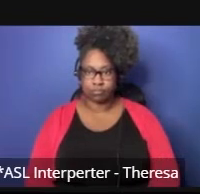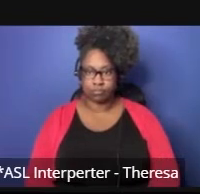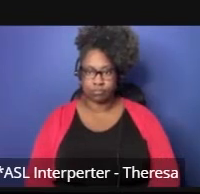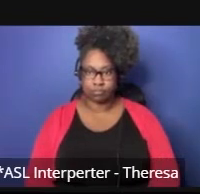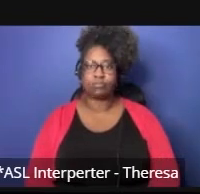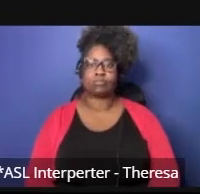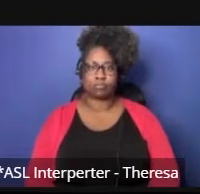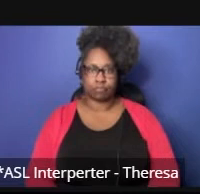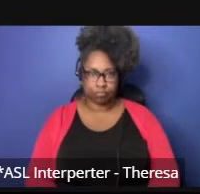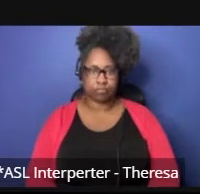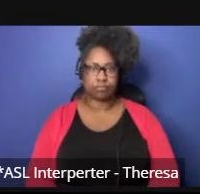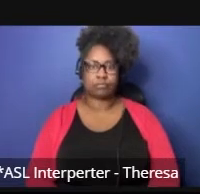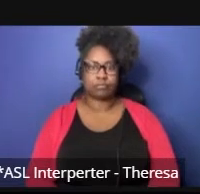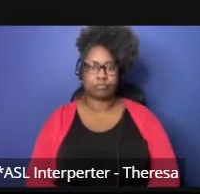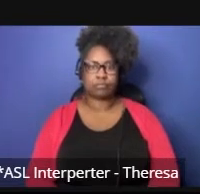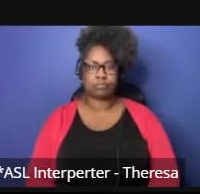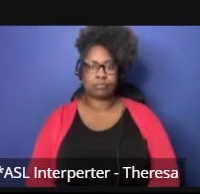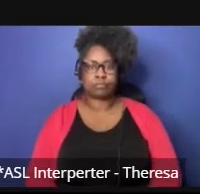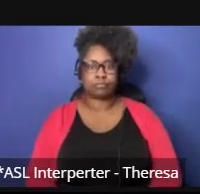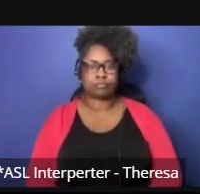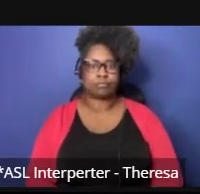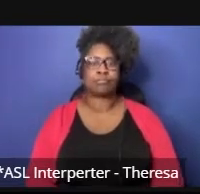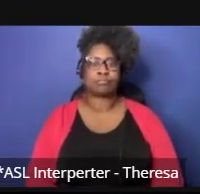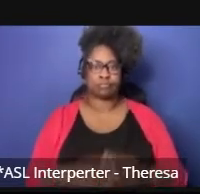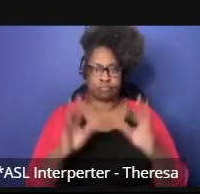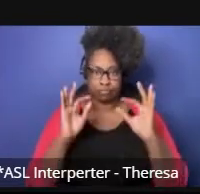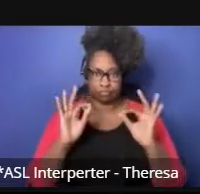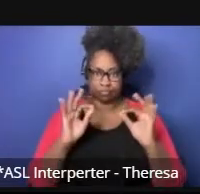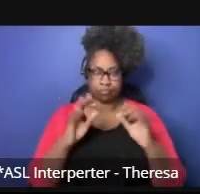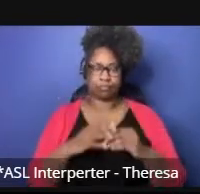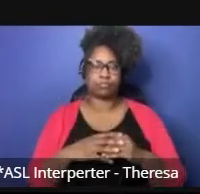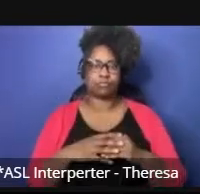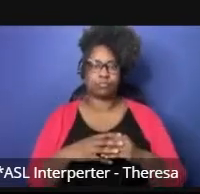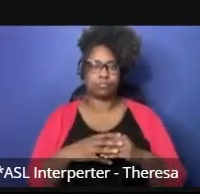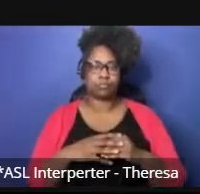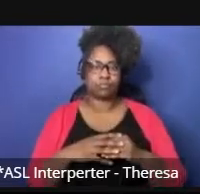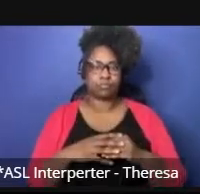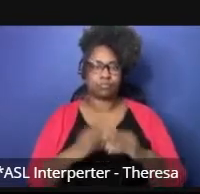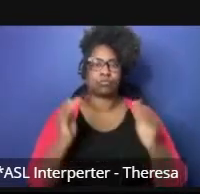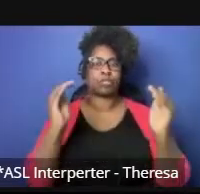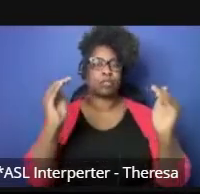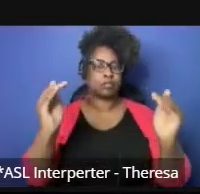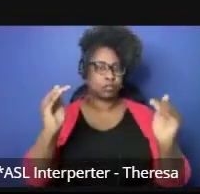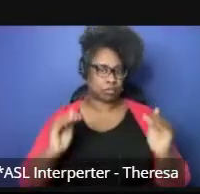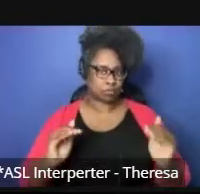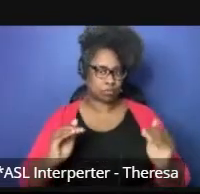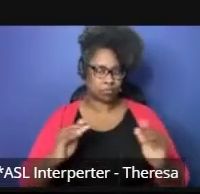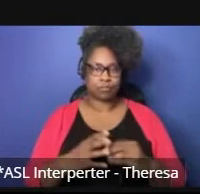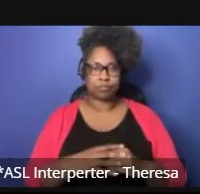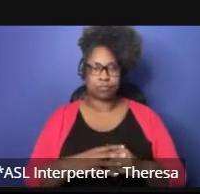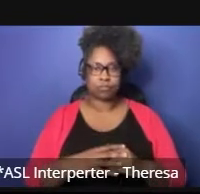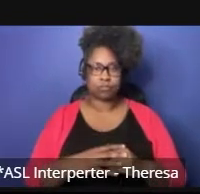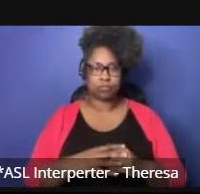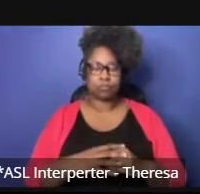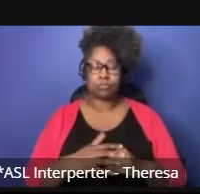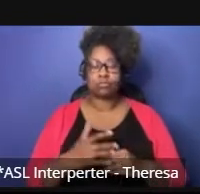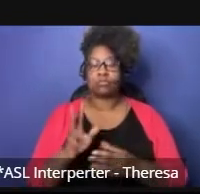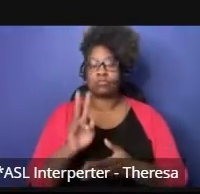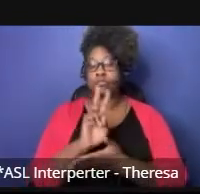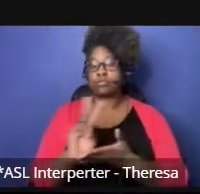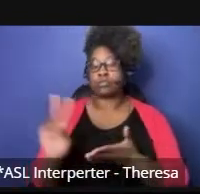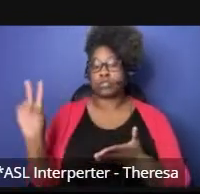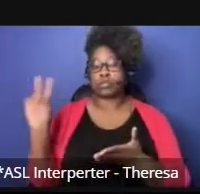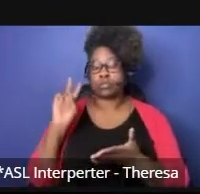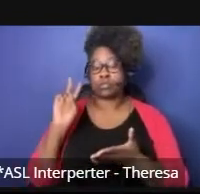Okay. All right, we'll jump forward. So a couple of weeks ago, the